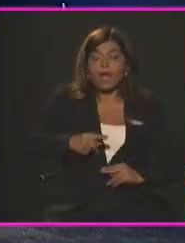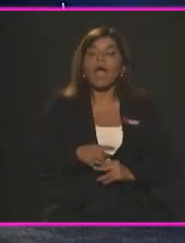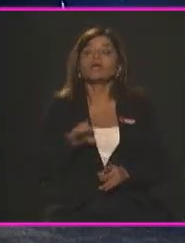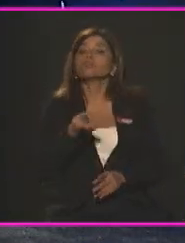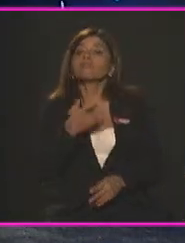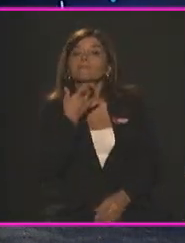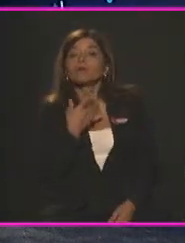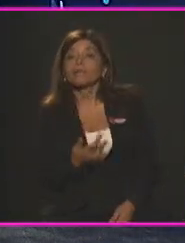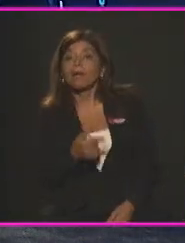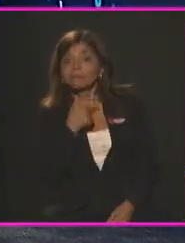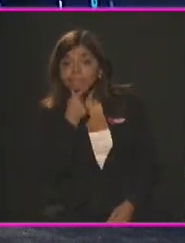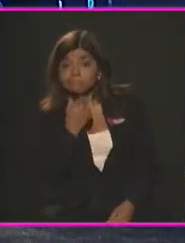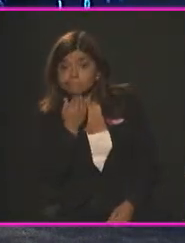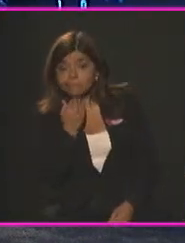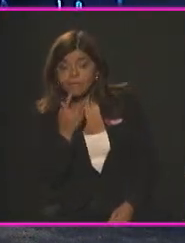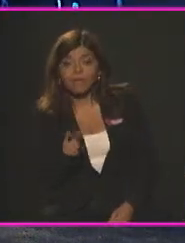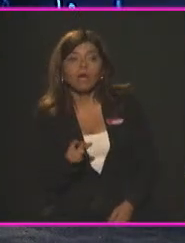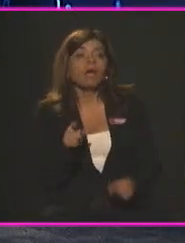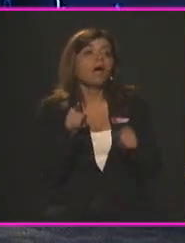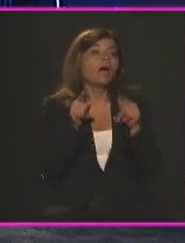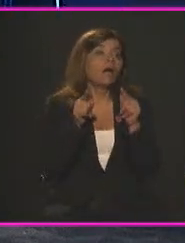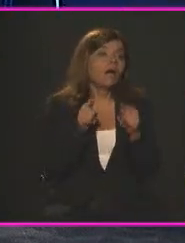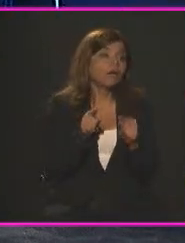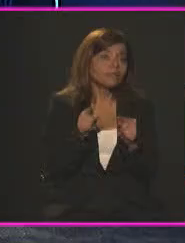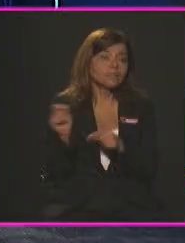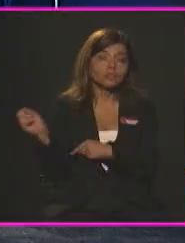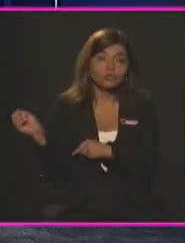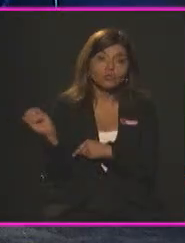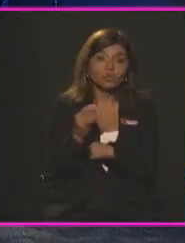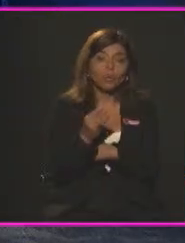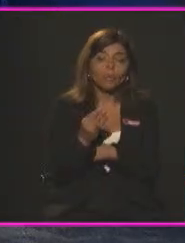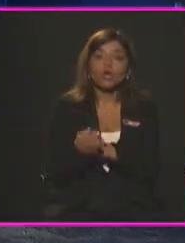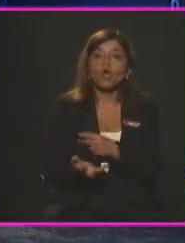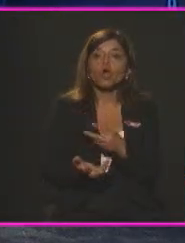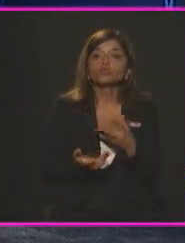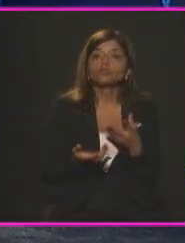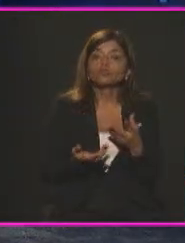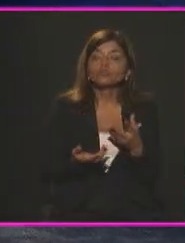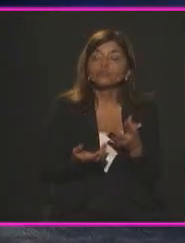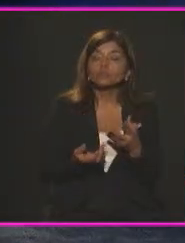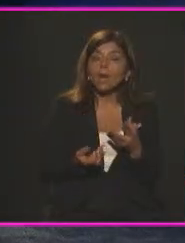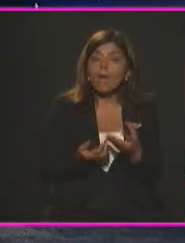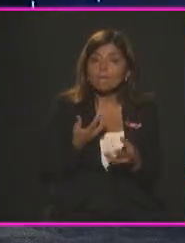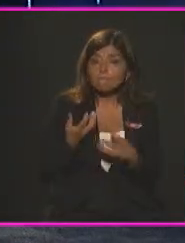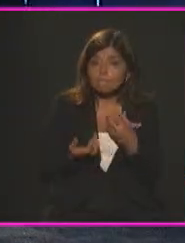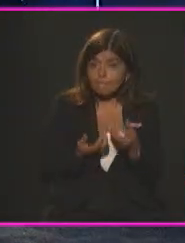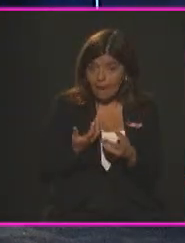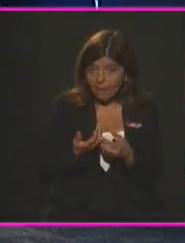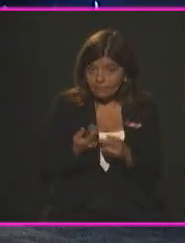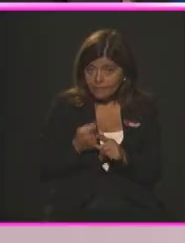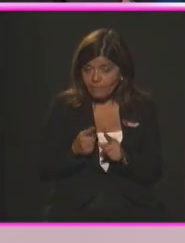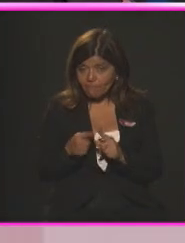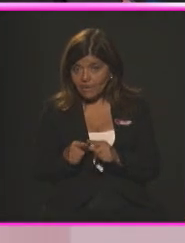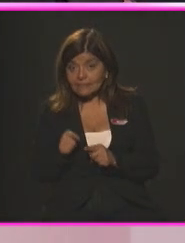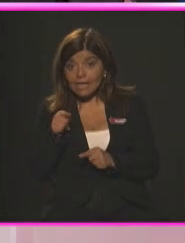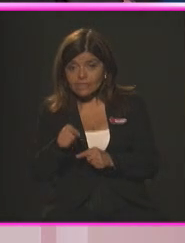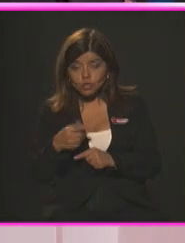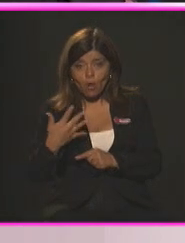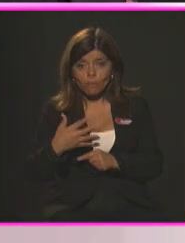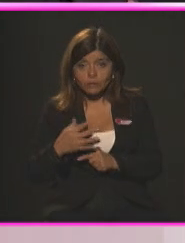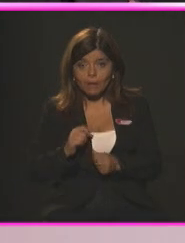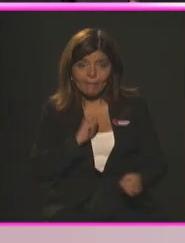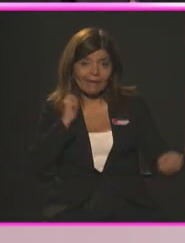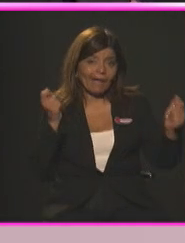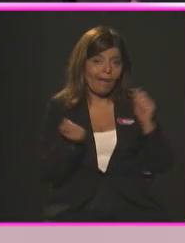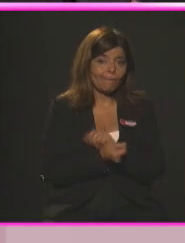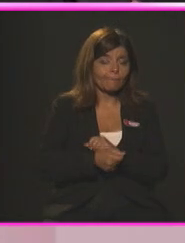different species of plants that you eat, the diversity of plants, is key to changing the microbiome. And one of my colleagues